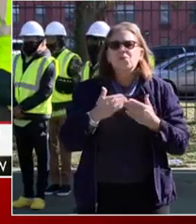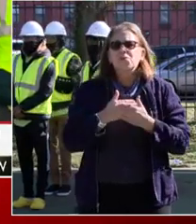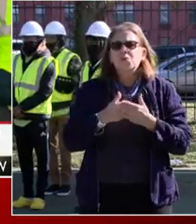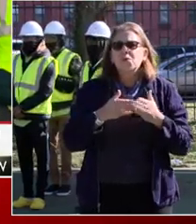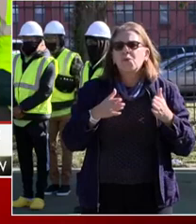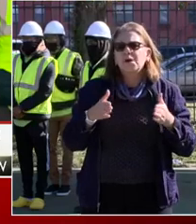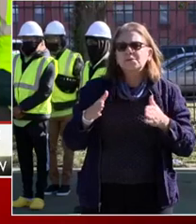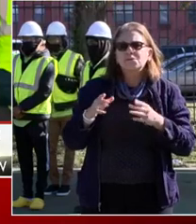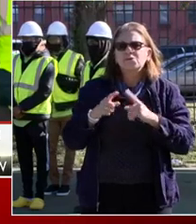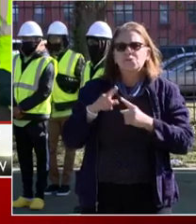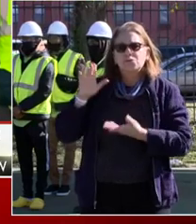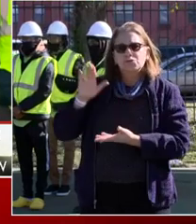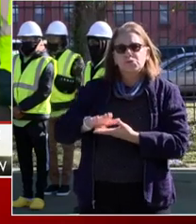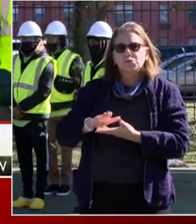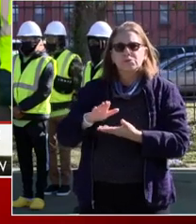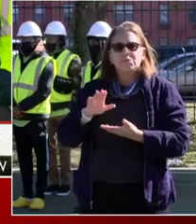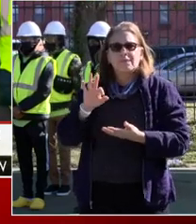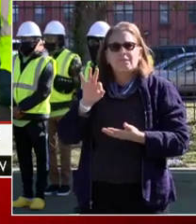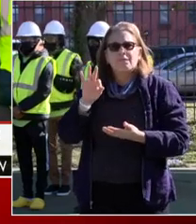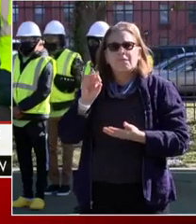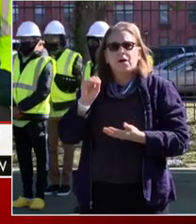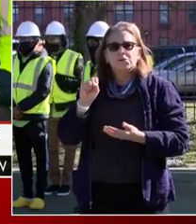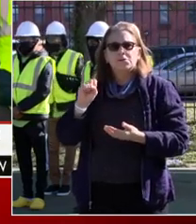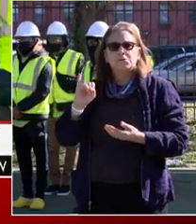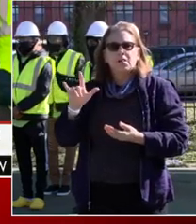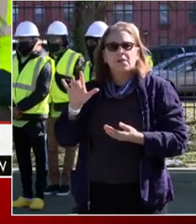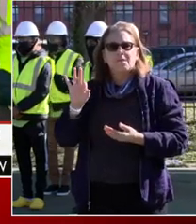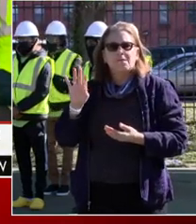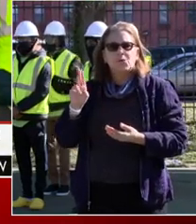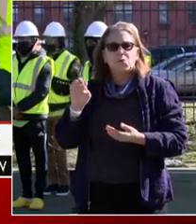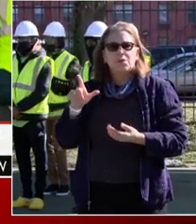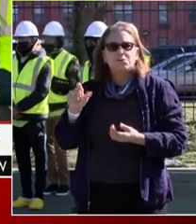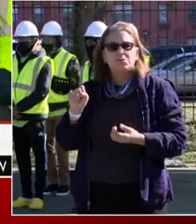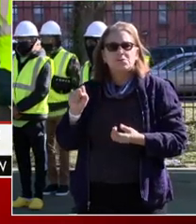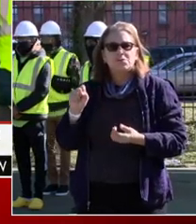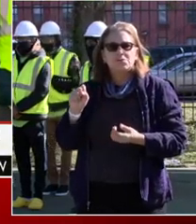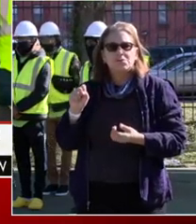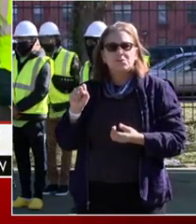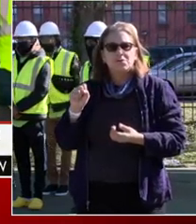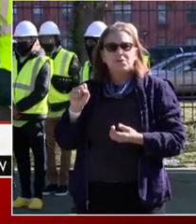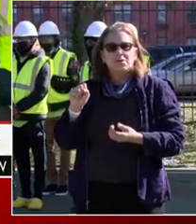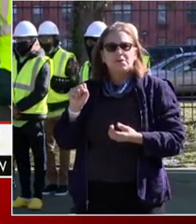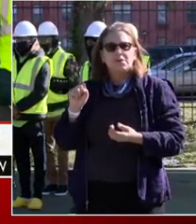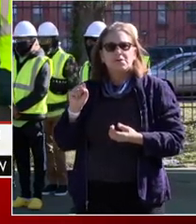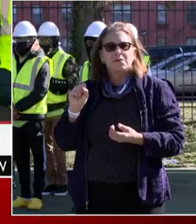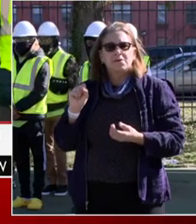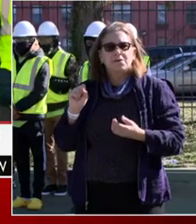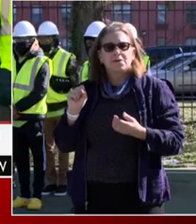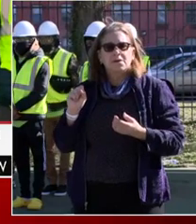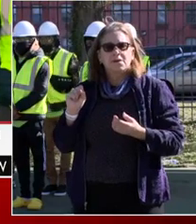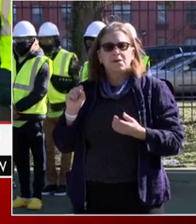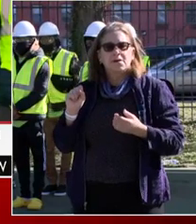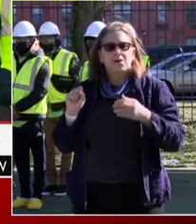buildings, retrofitting. Tommy, do you want to say anything about retrofitting plans on some of our